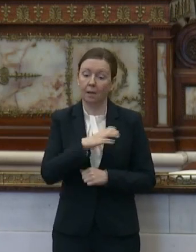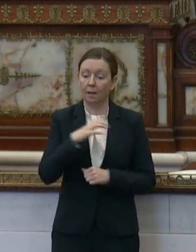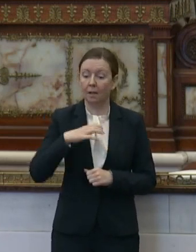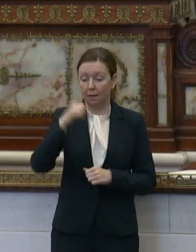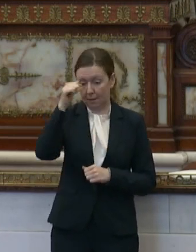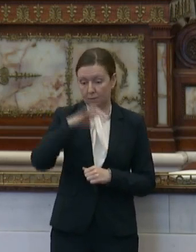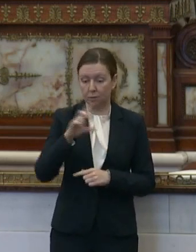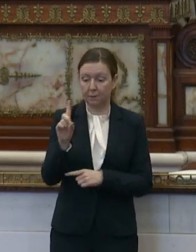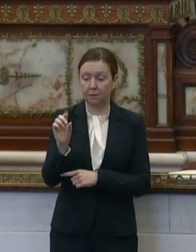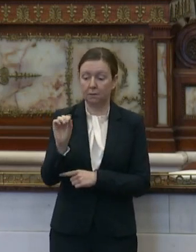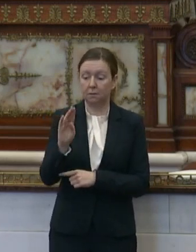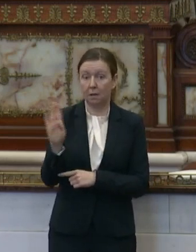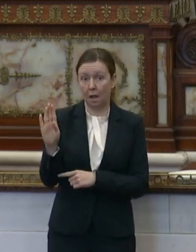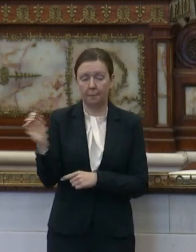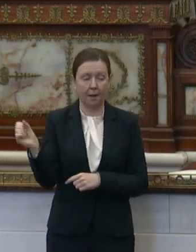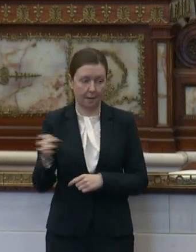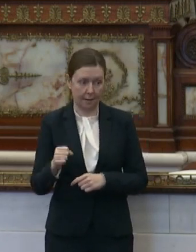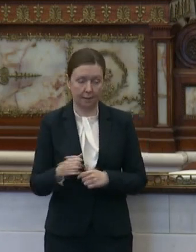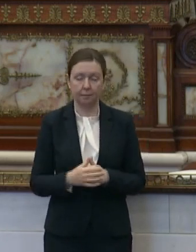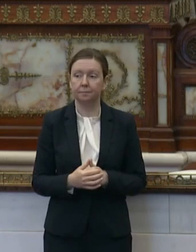Councilman Dom? Aye.